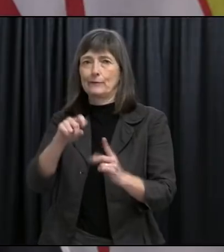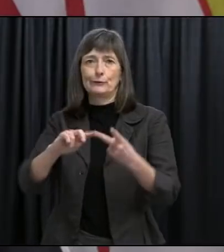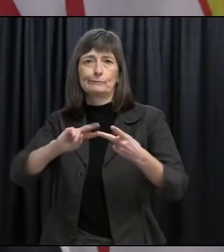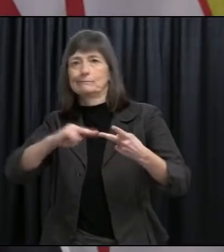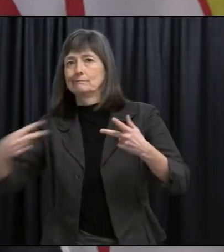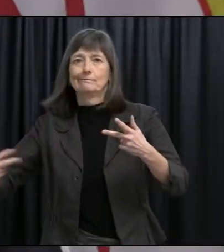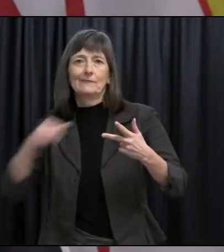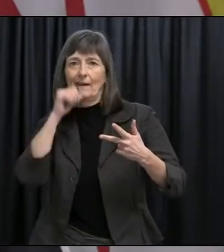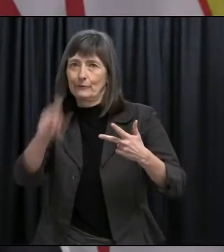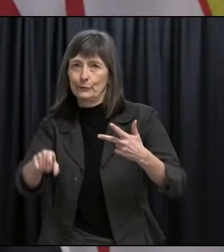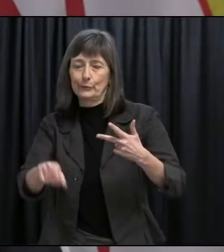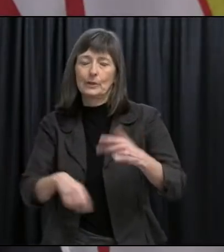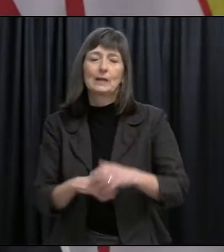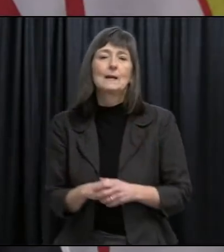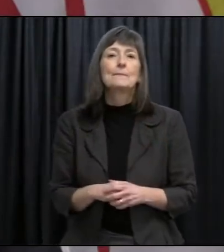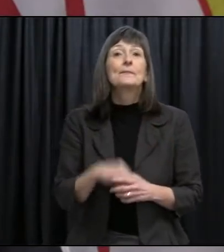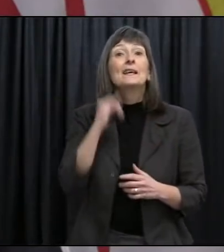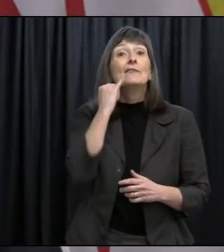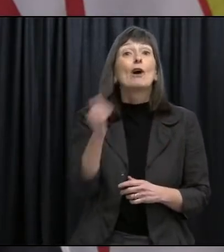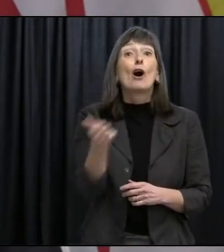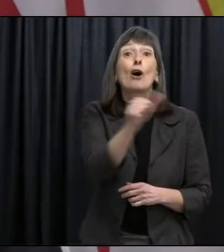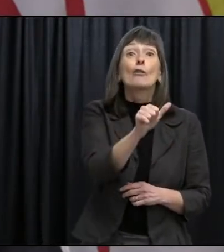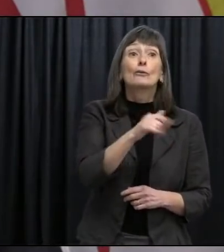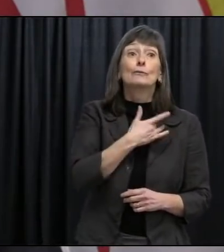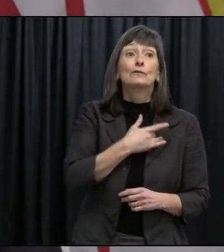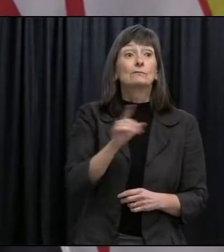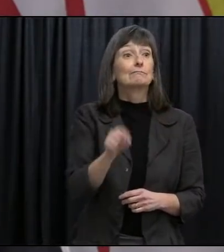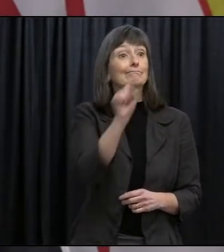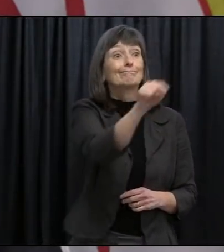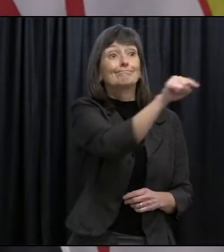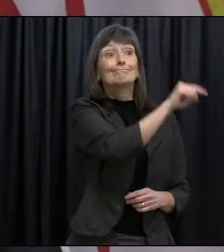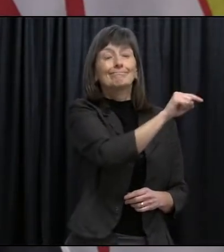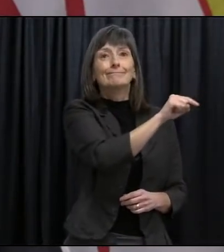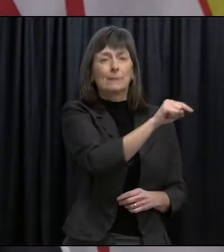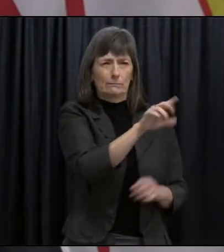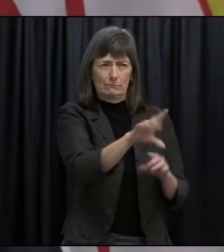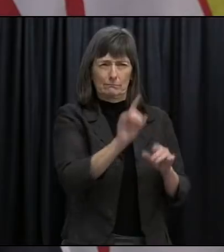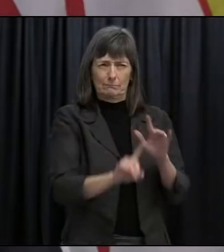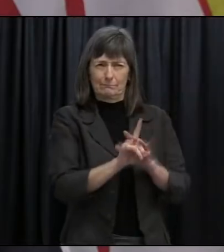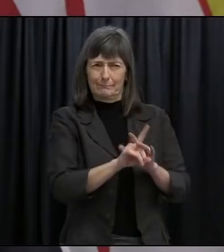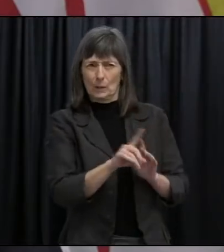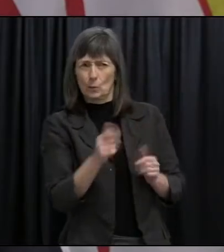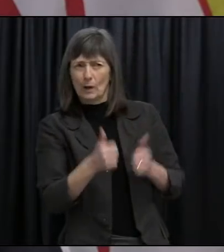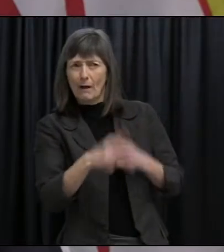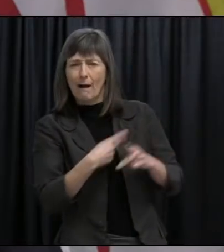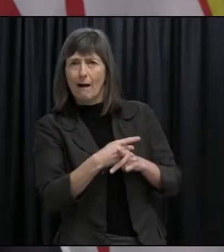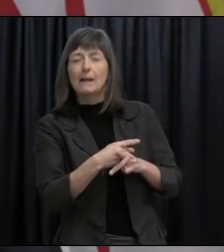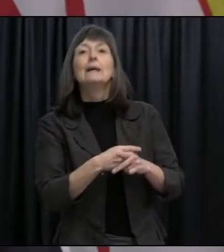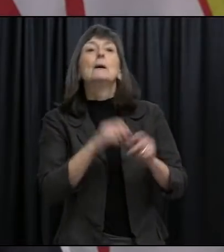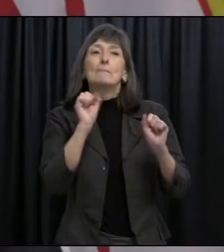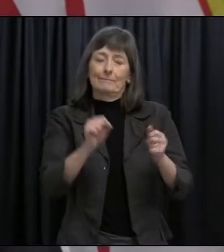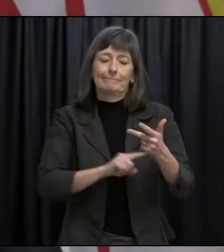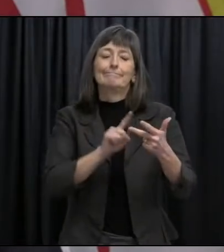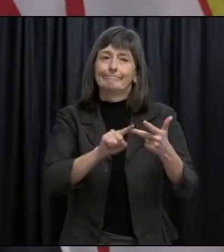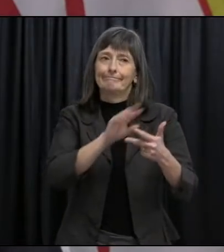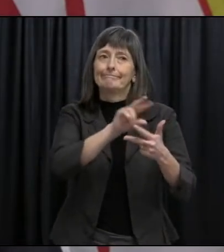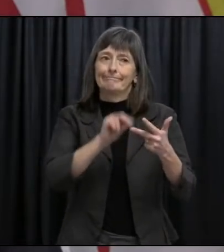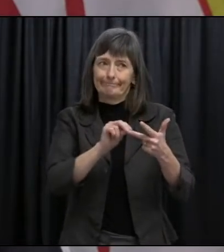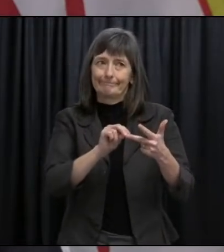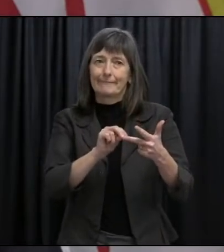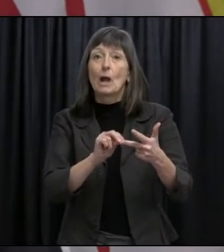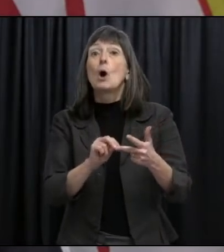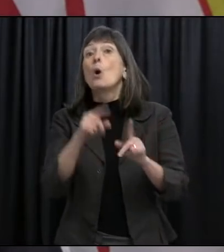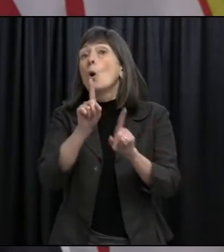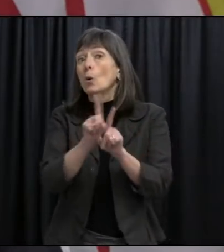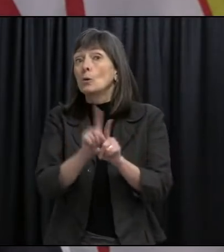we saw cases popping up elsewhere in the province, we would certainly want to test those. We may want to test others of our travel-related